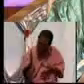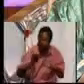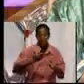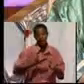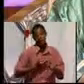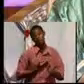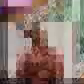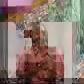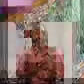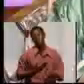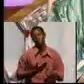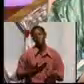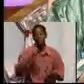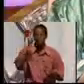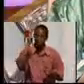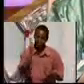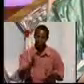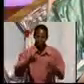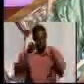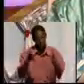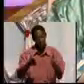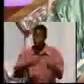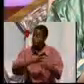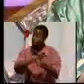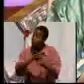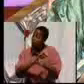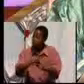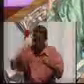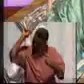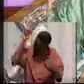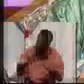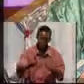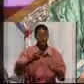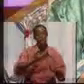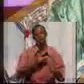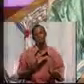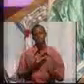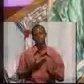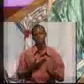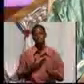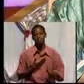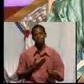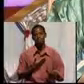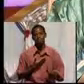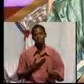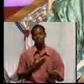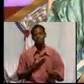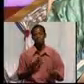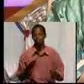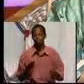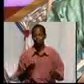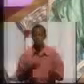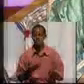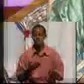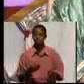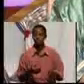know, that are binding, we should be fulfilled. Okay. Which also comes to issues of